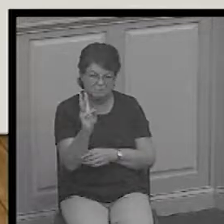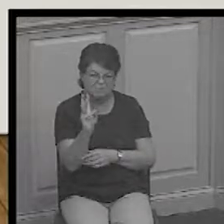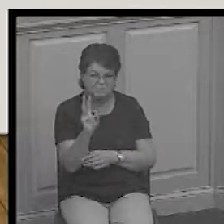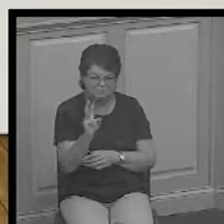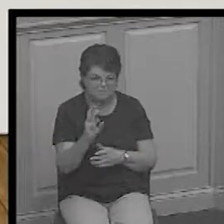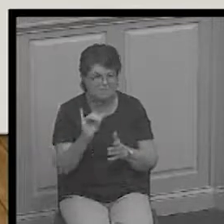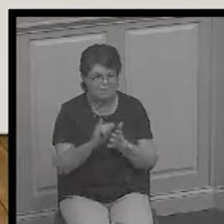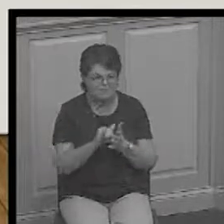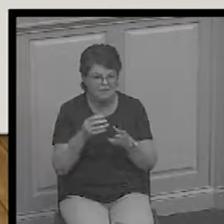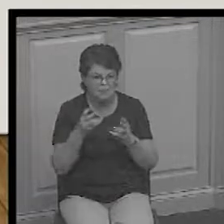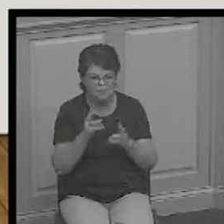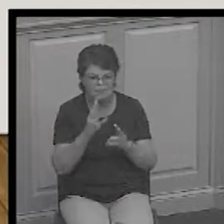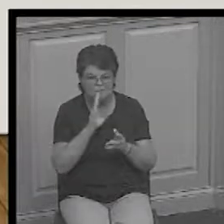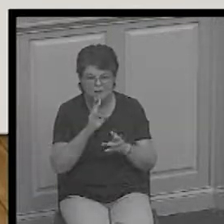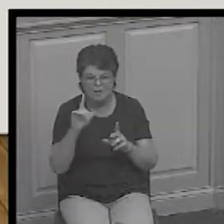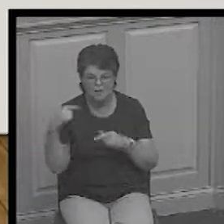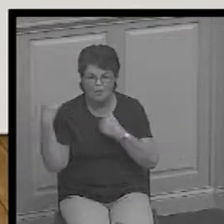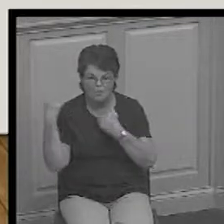way it's been all along.